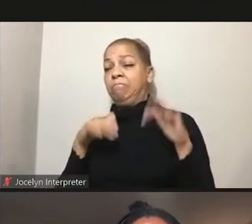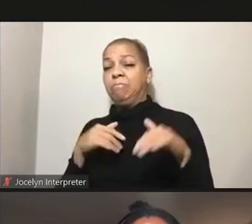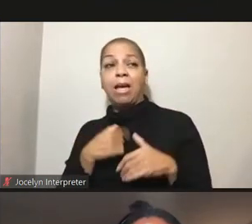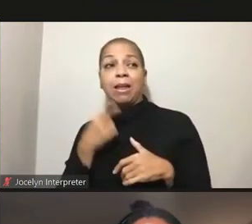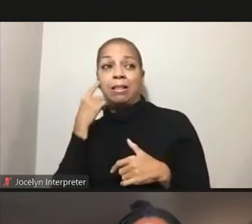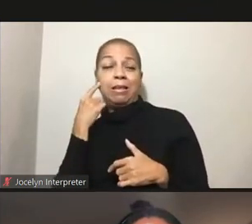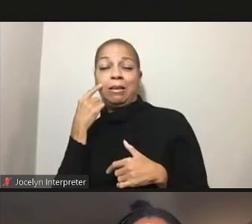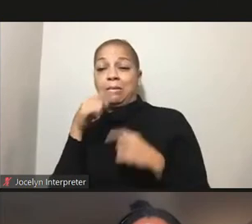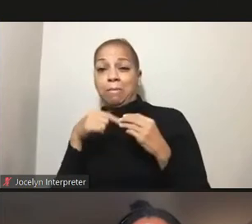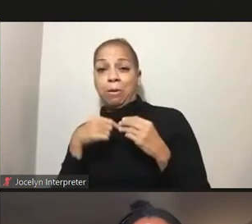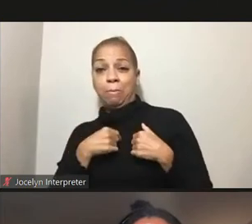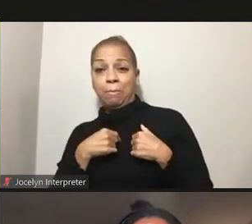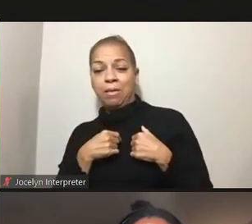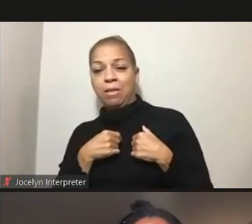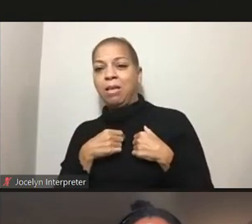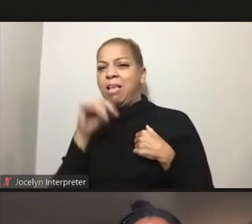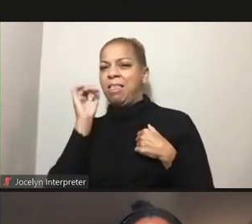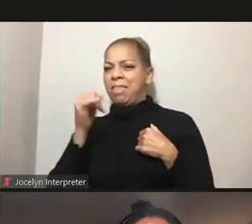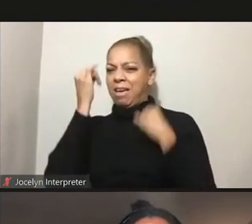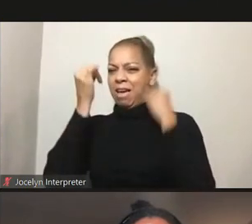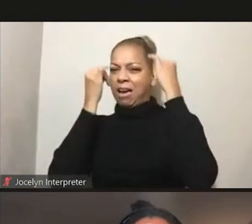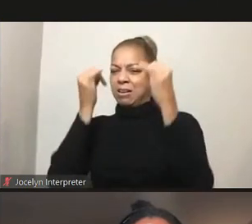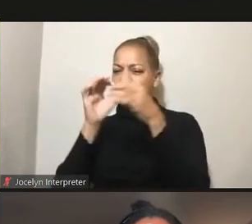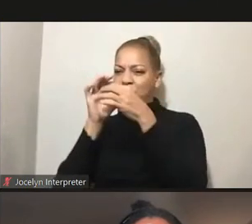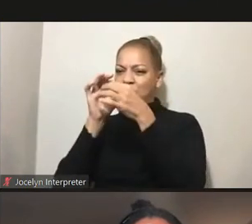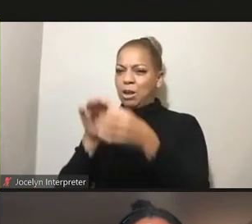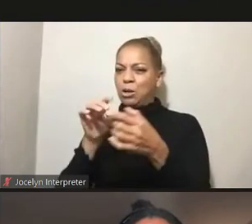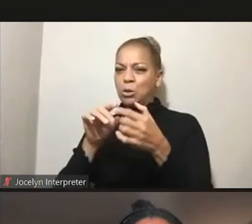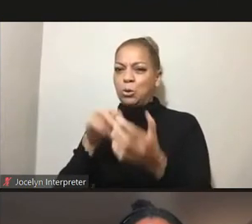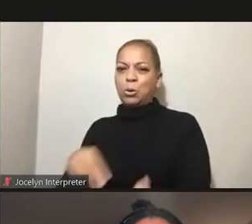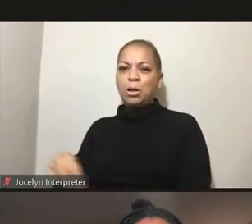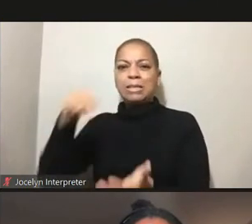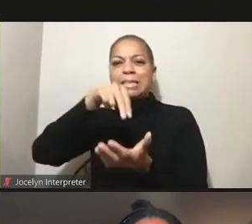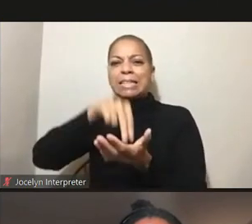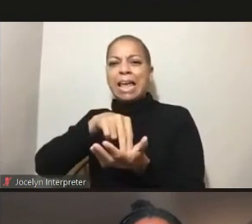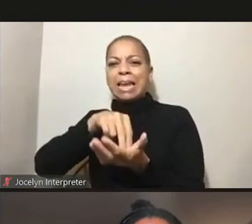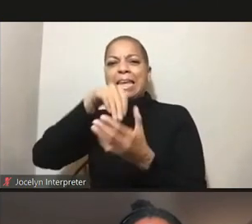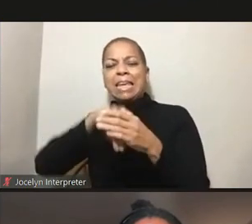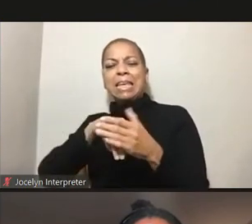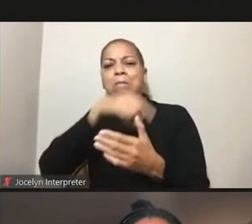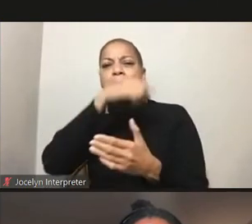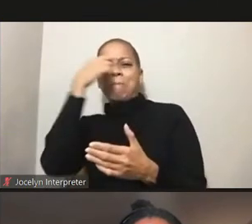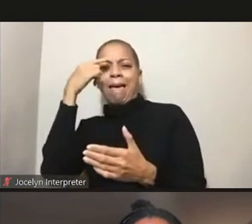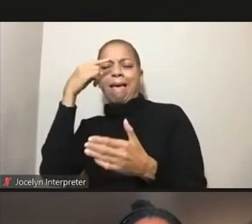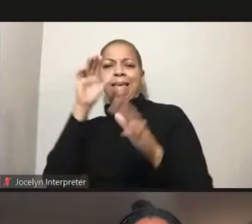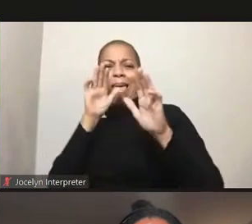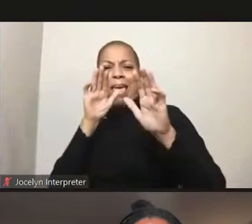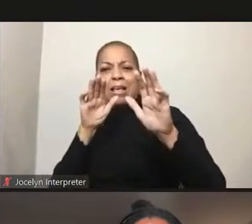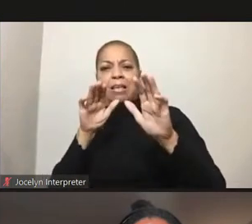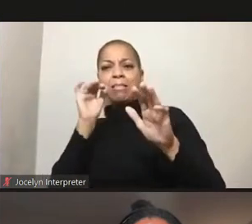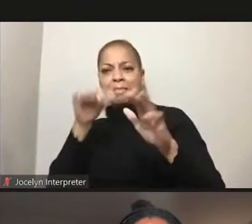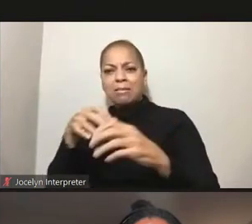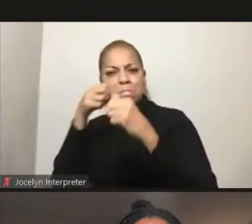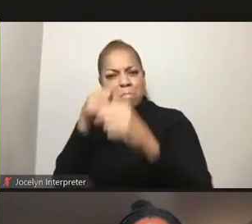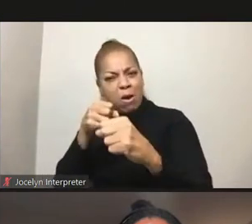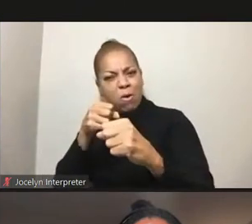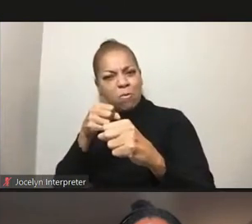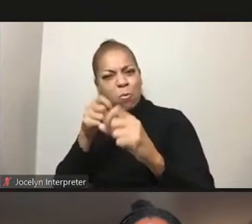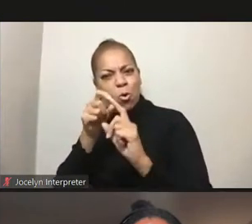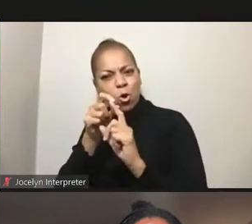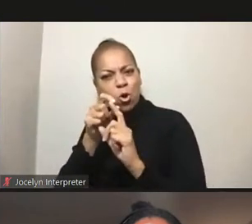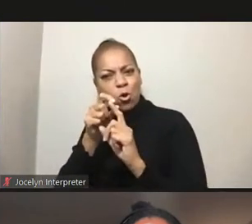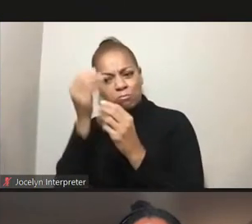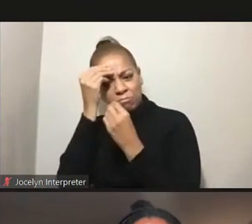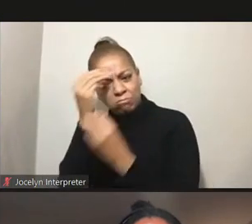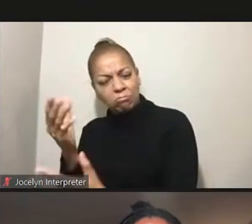me. And so that whole idea about standing up in Black excellence, like that's powerful stuff to give that to a